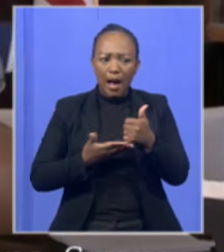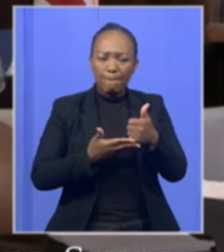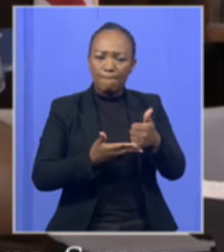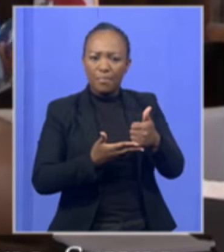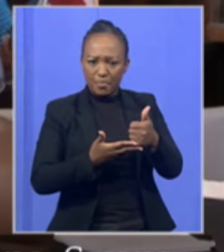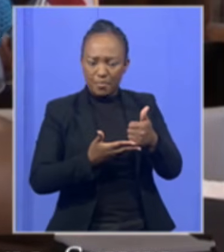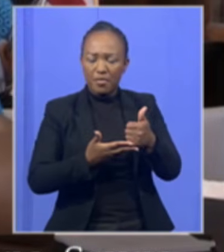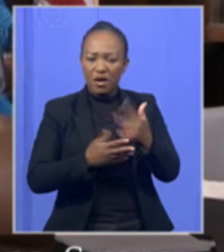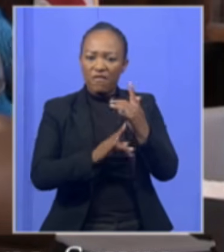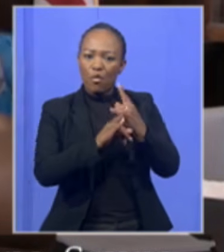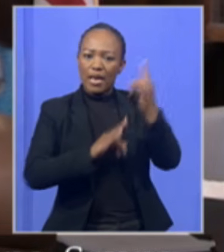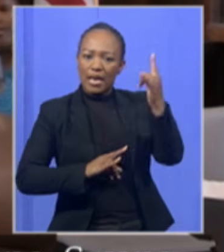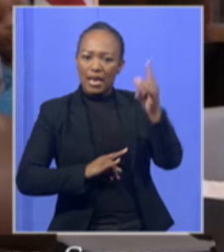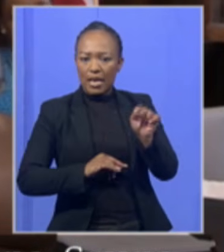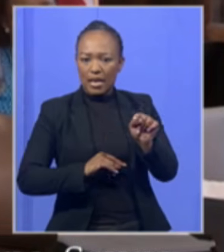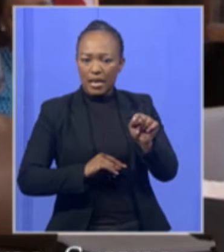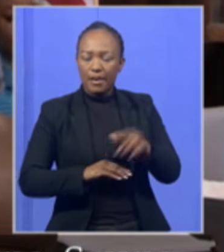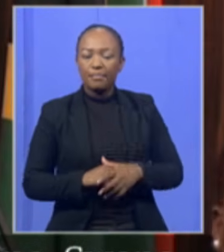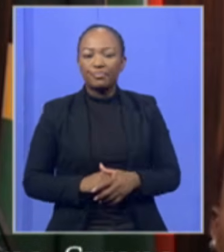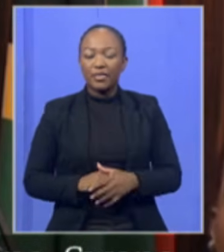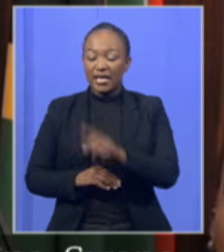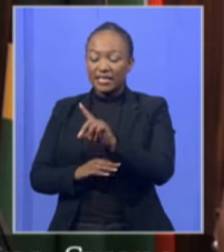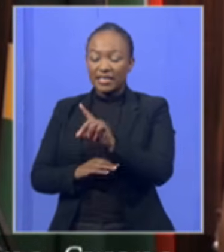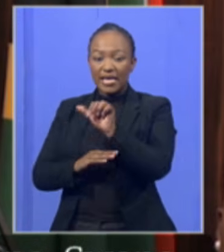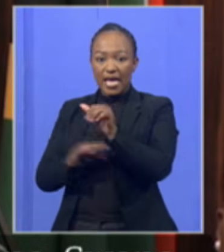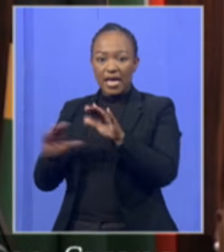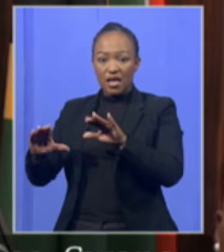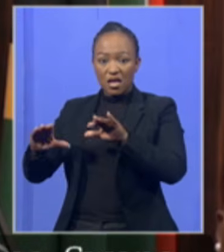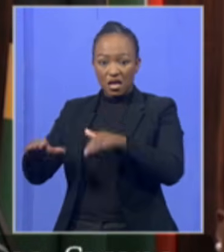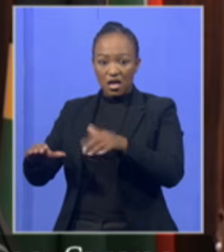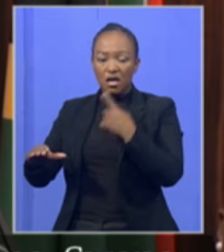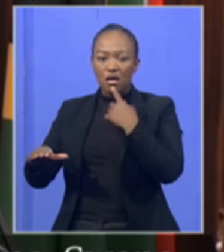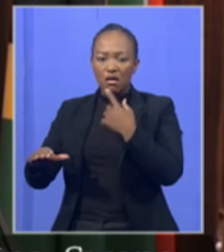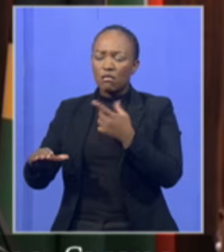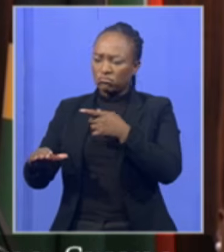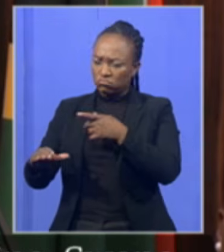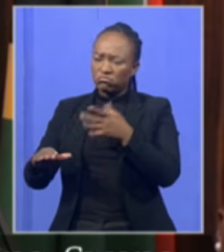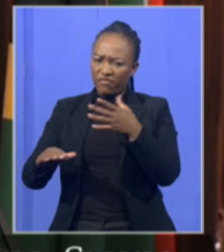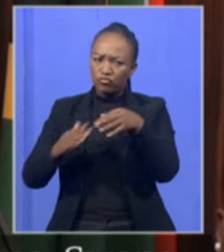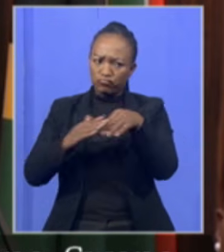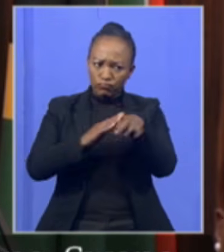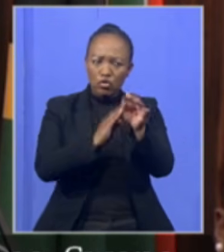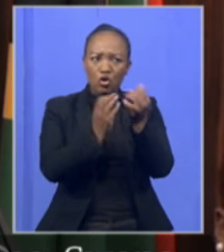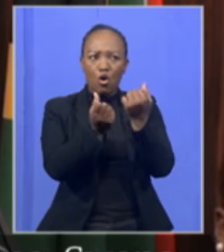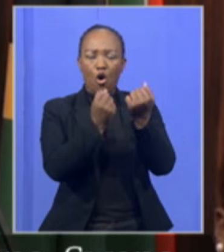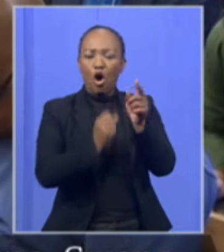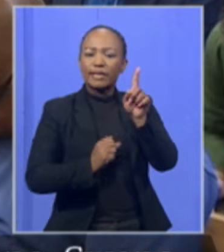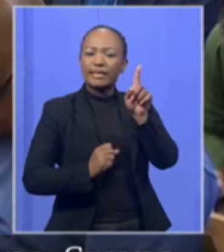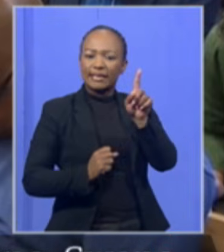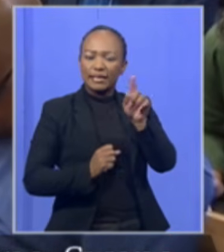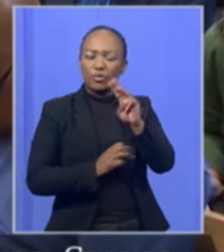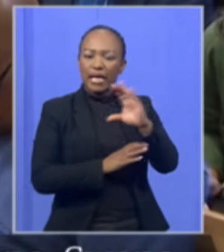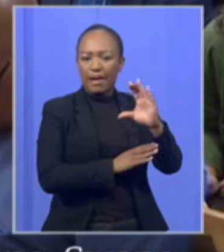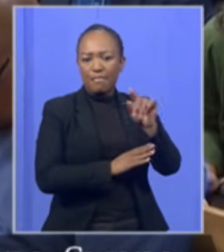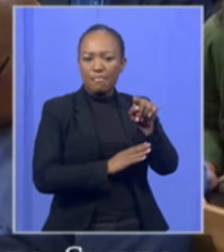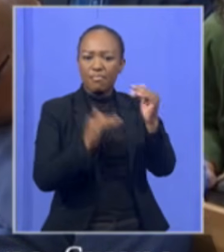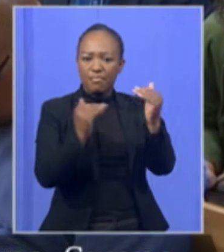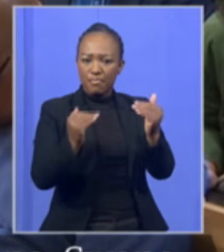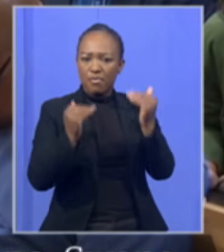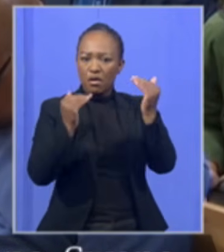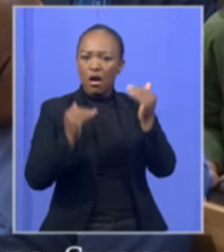le re phenyo eno. DA ya re kgato ya yona ya go gagela morero ono kwa kgotlatshekelo kgolo ya Western Cape ke yona